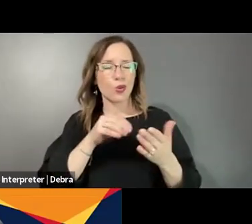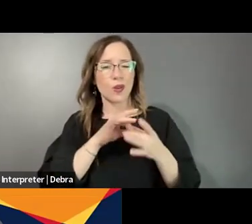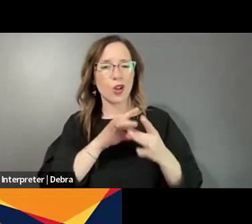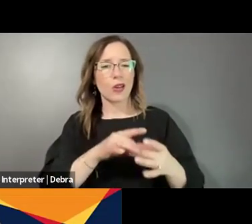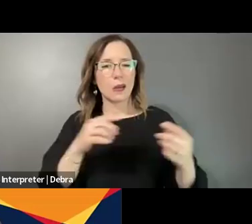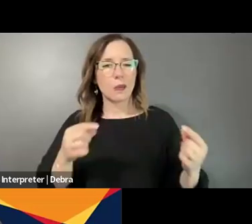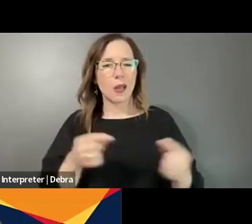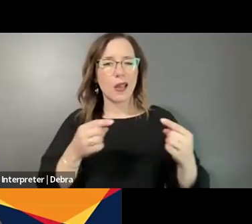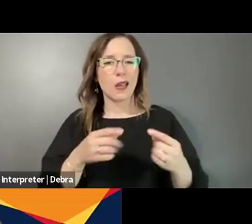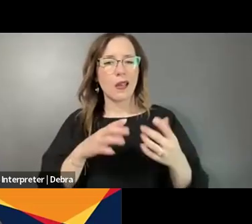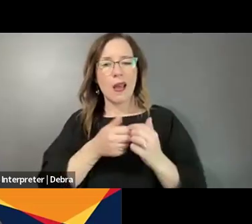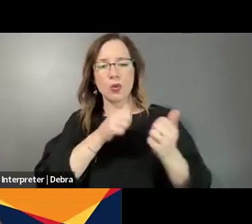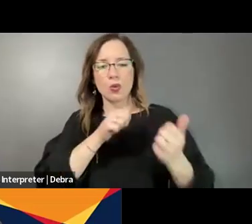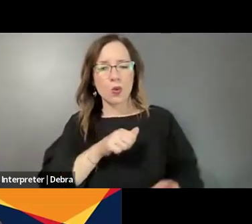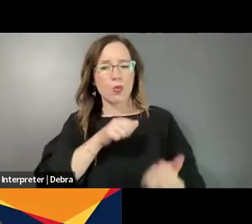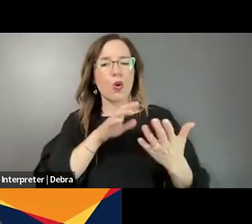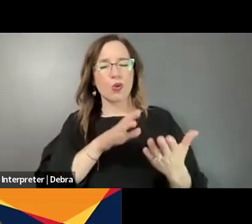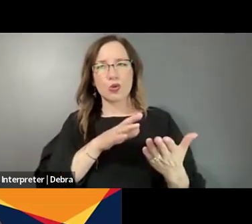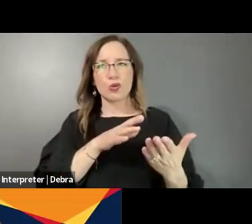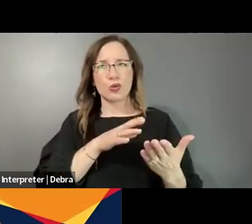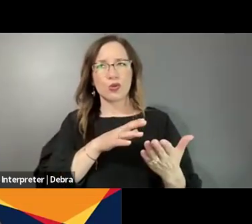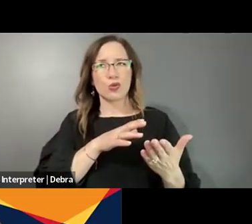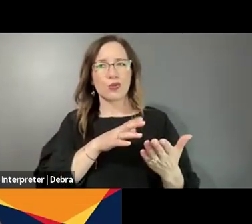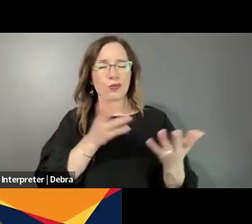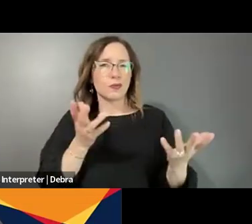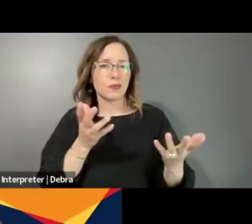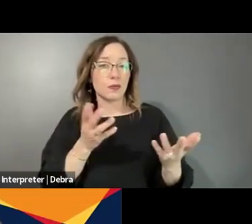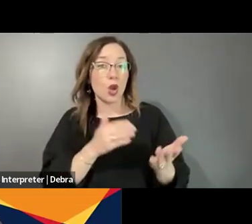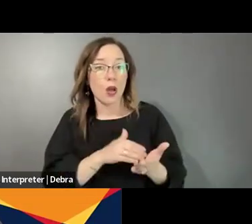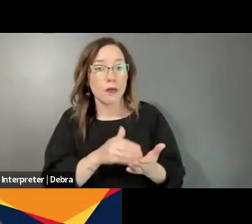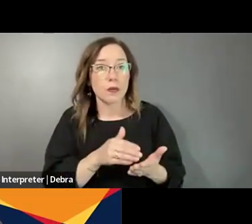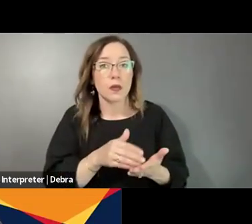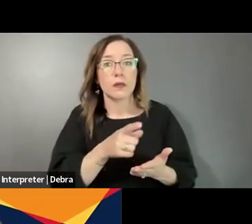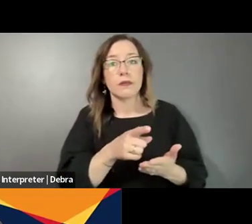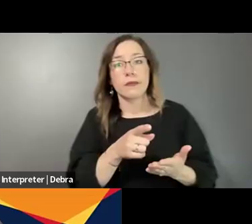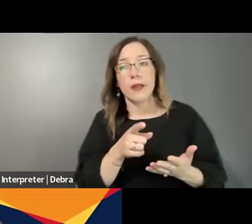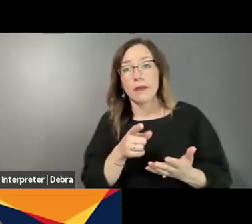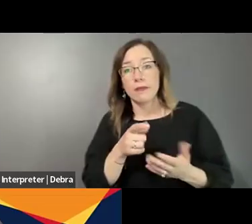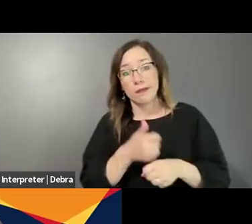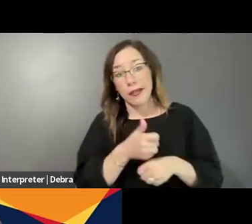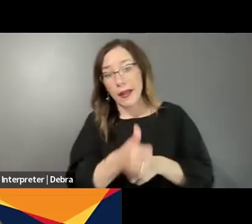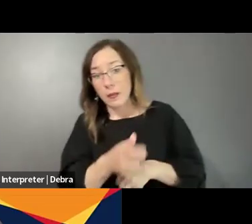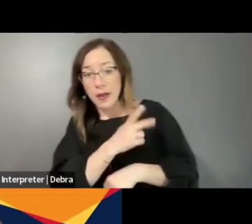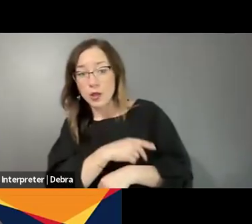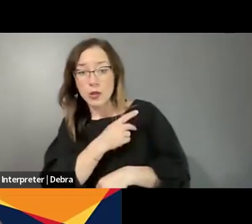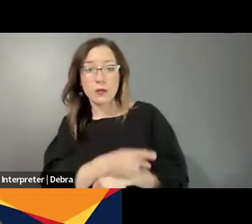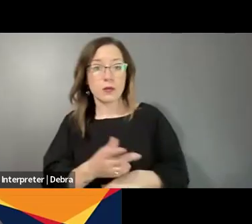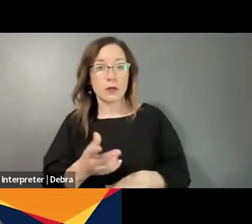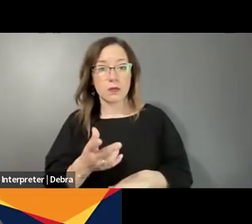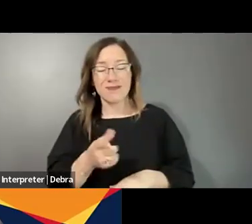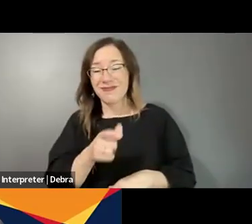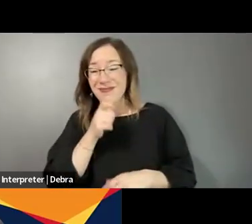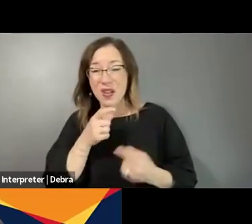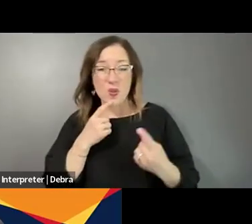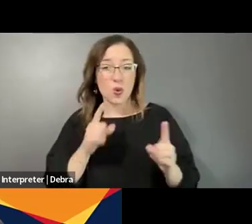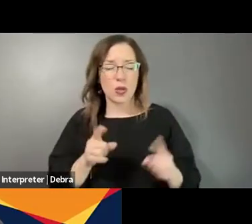to approach it. Like, often they blame patients. Like, if what they give them isn't